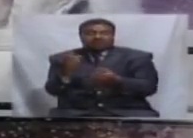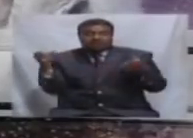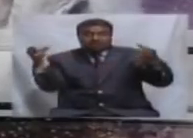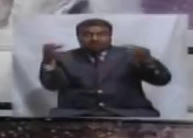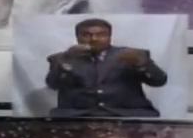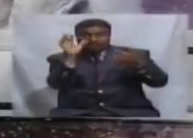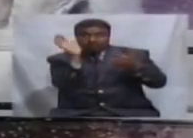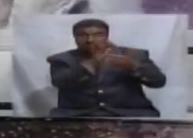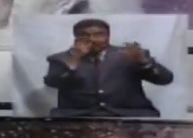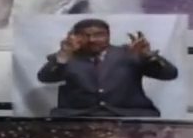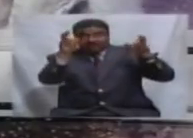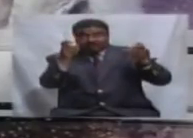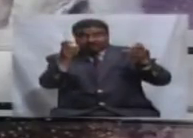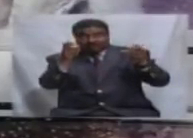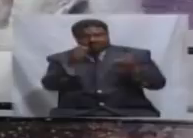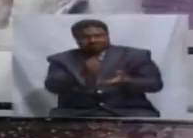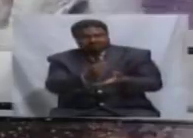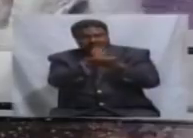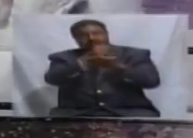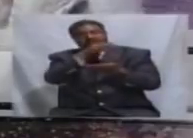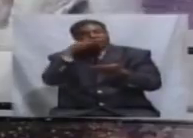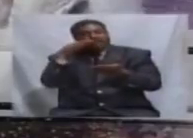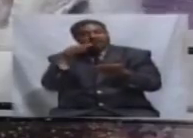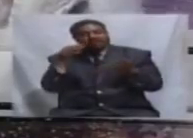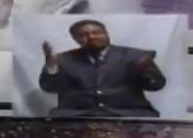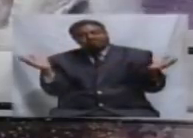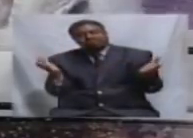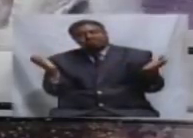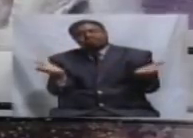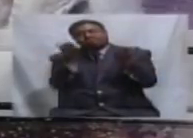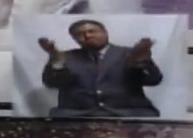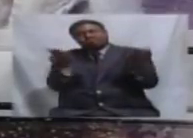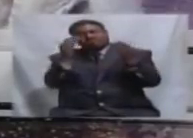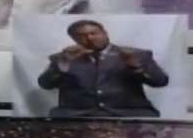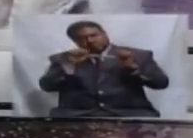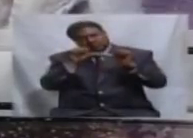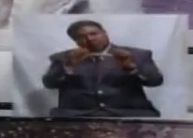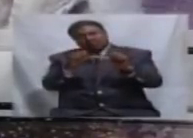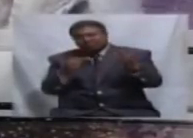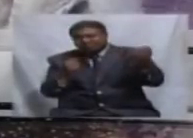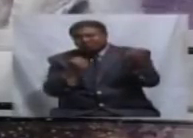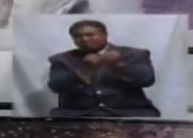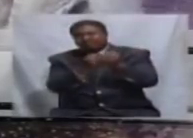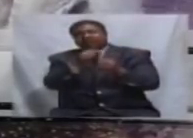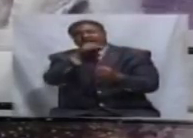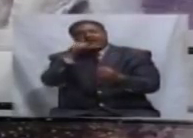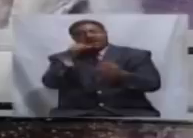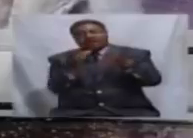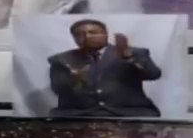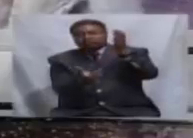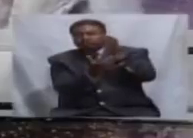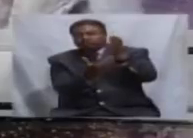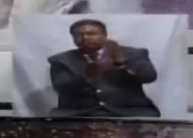theme, Enhancing Farmer Productivity through Sustainable and Efficient Agriculture Technologies for